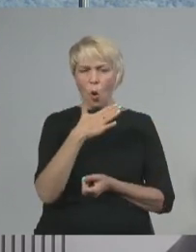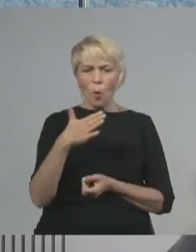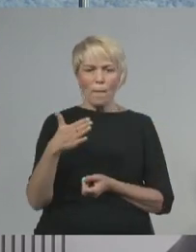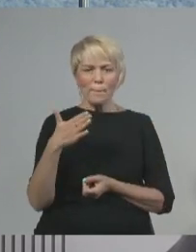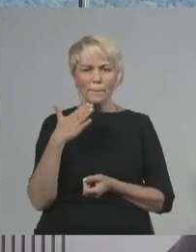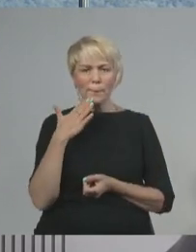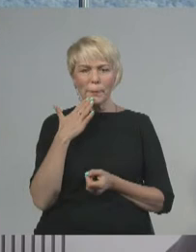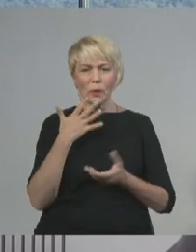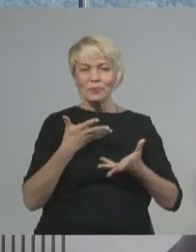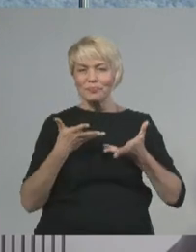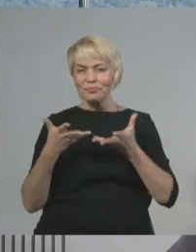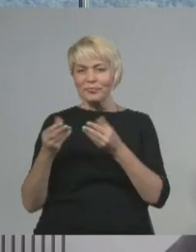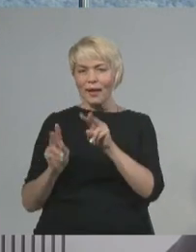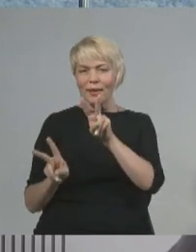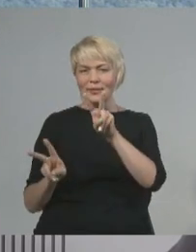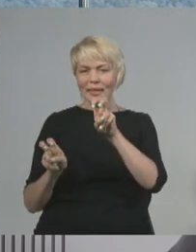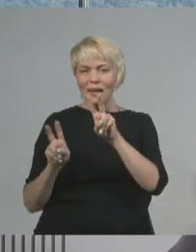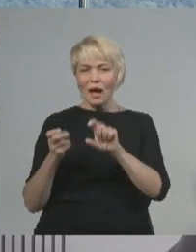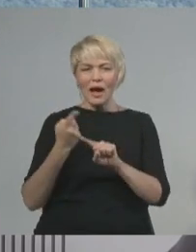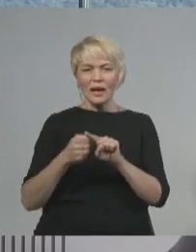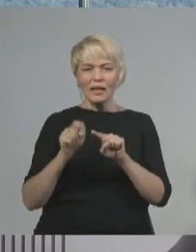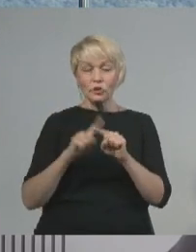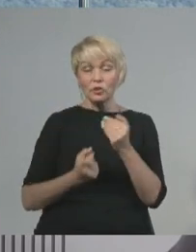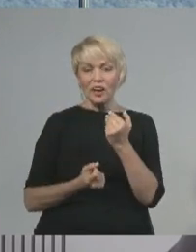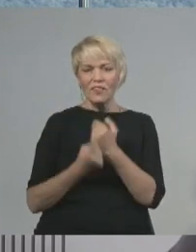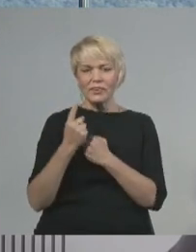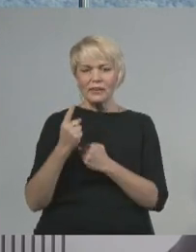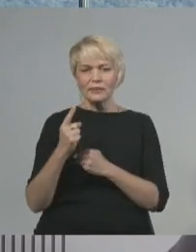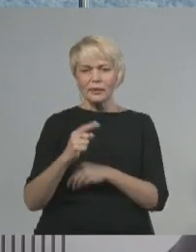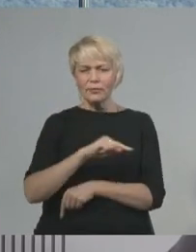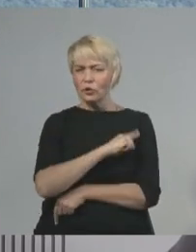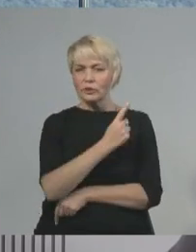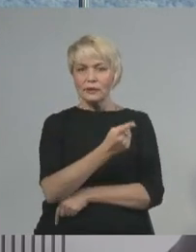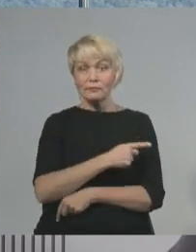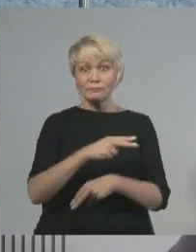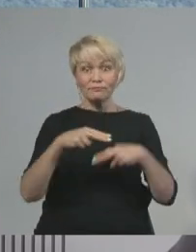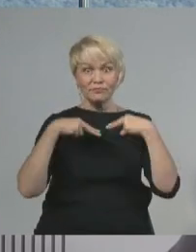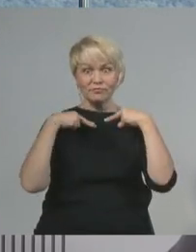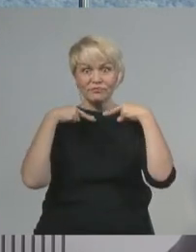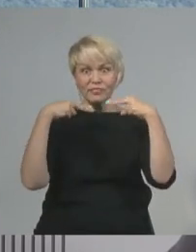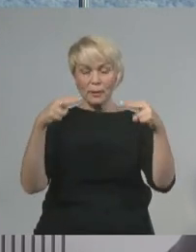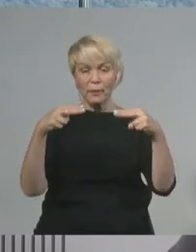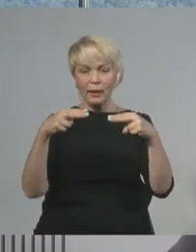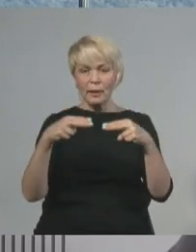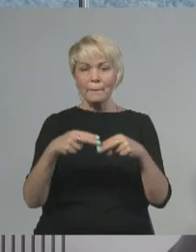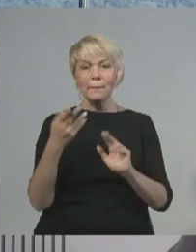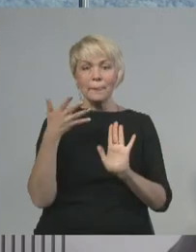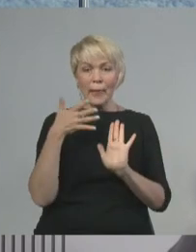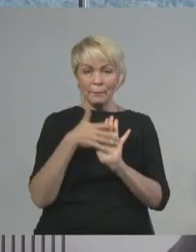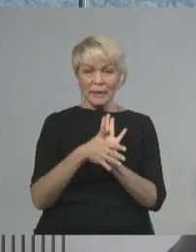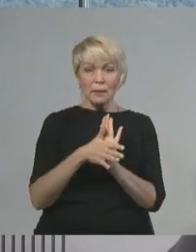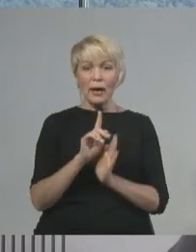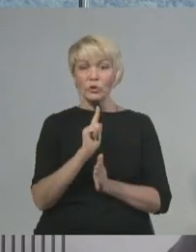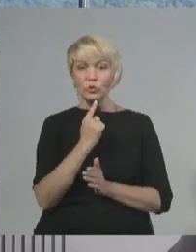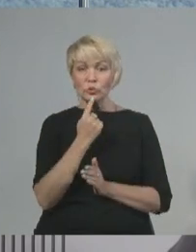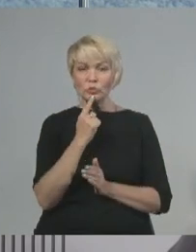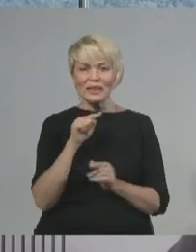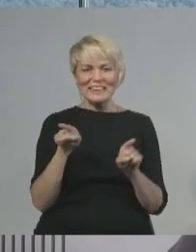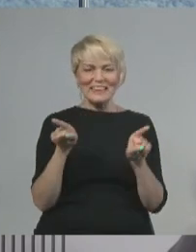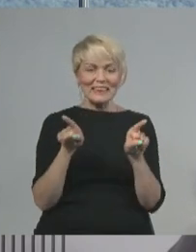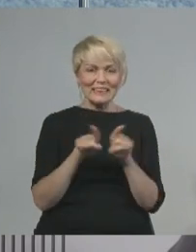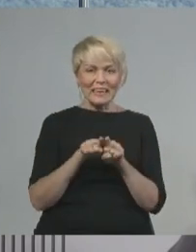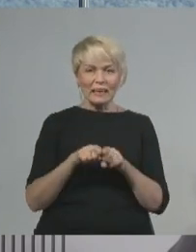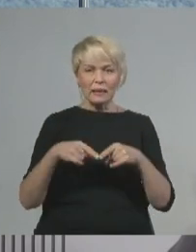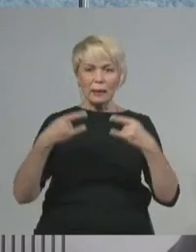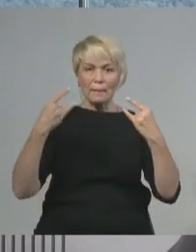and it seems to me that a lot of media inclined to write about very important topics and sensationalist